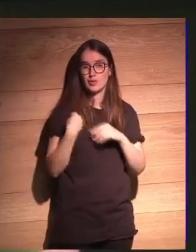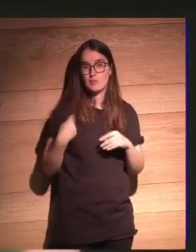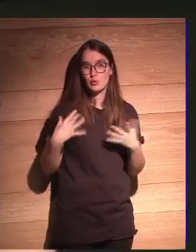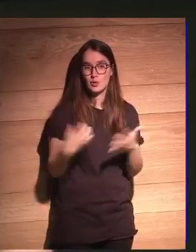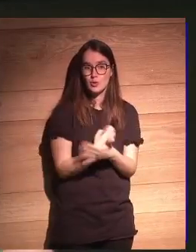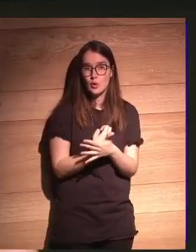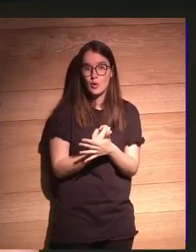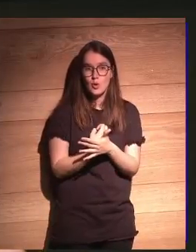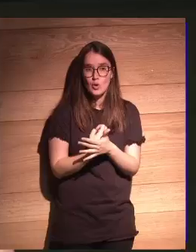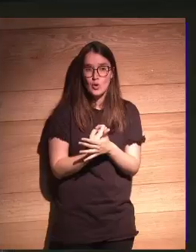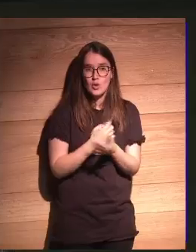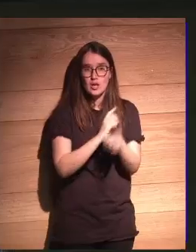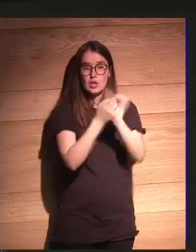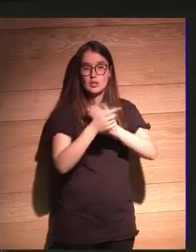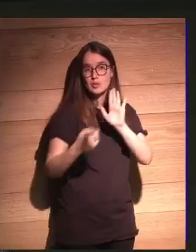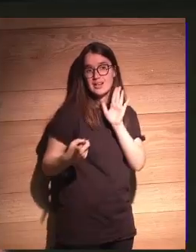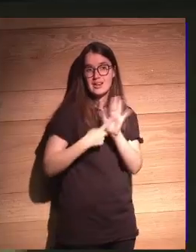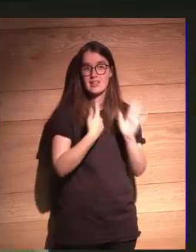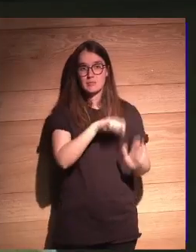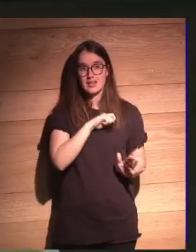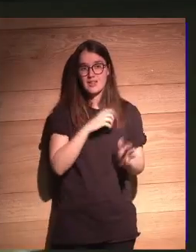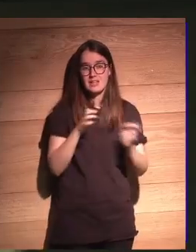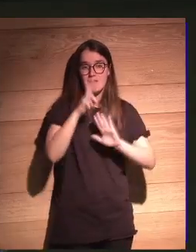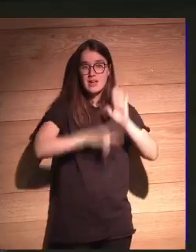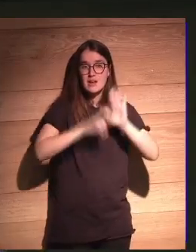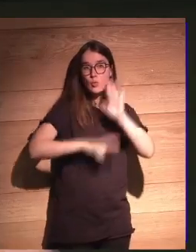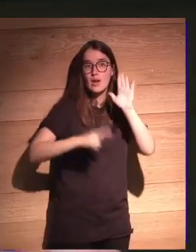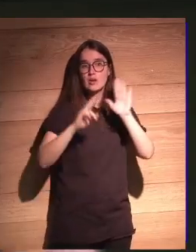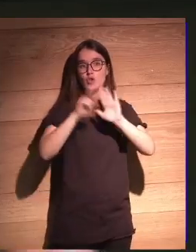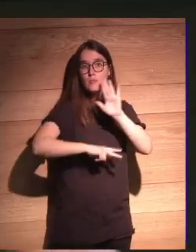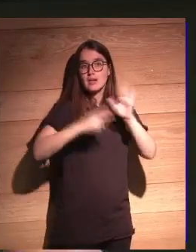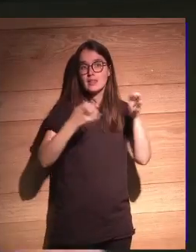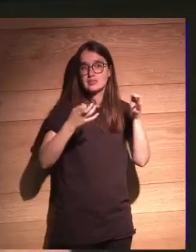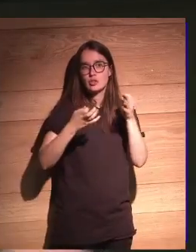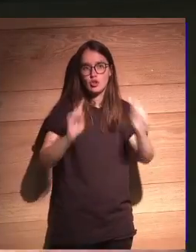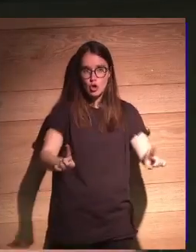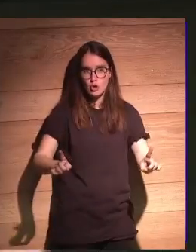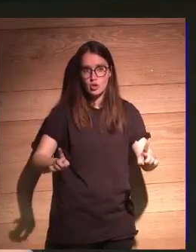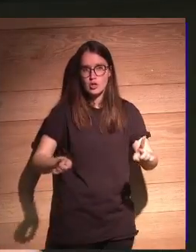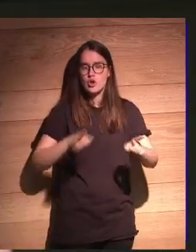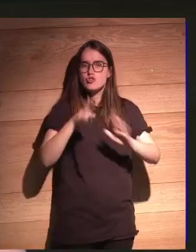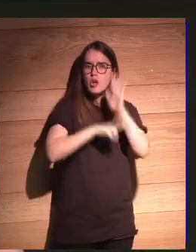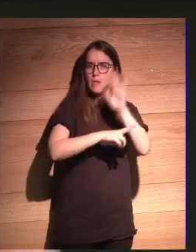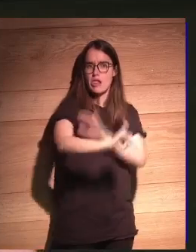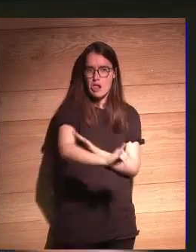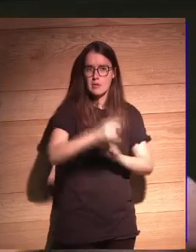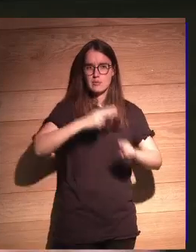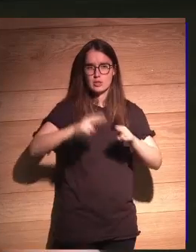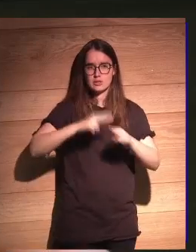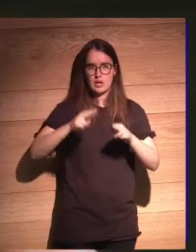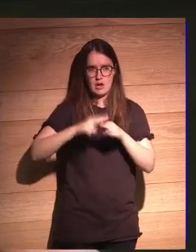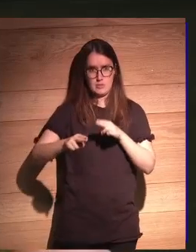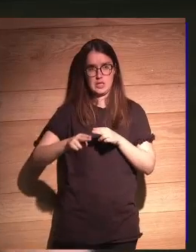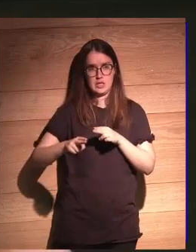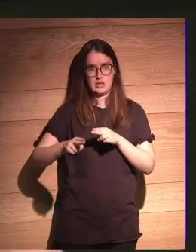political point of view. When they ask right now, with the law changes, do we have to regulate? Don't we have to regulate? No, the real estate market is already